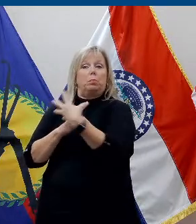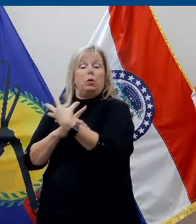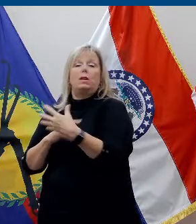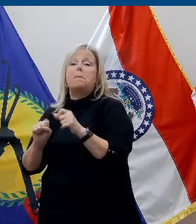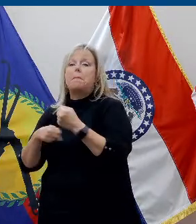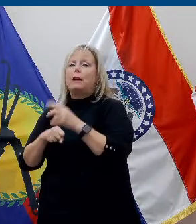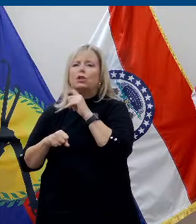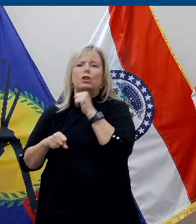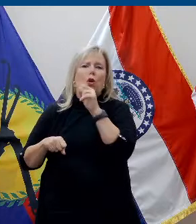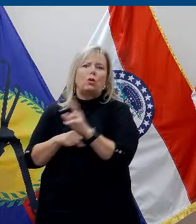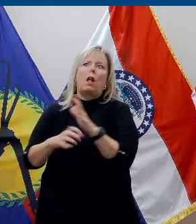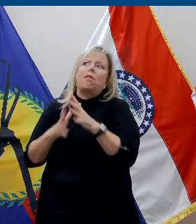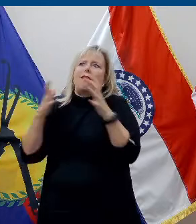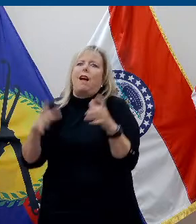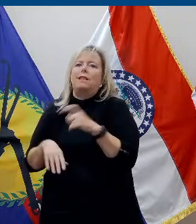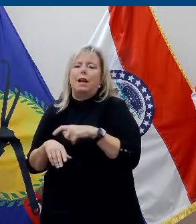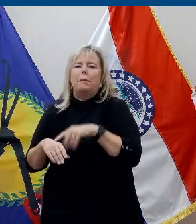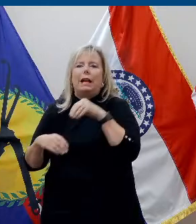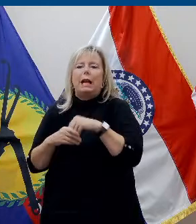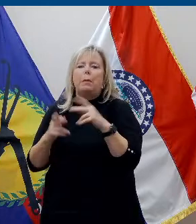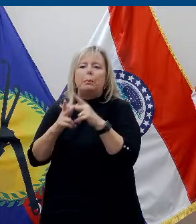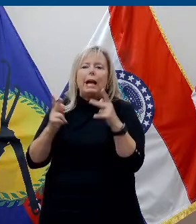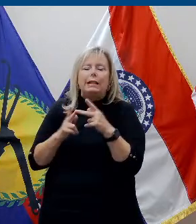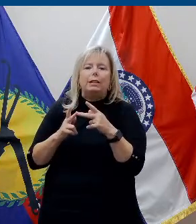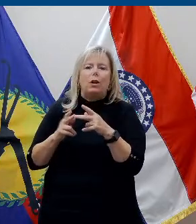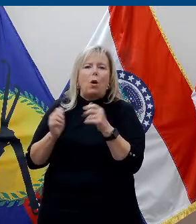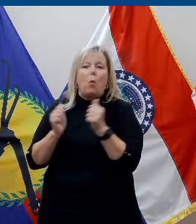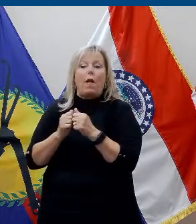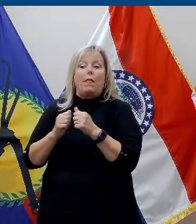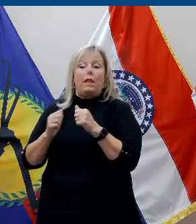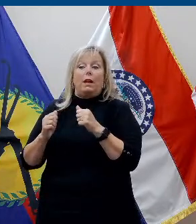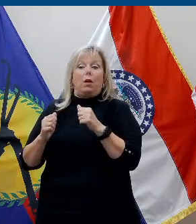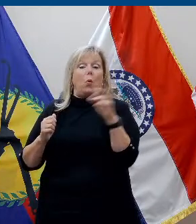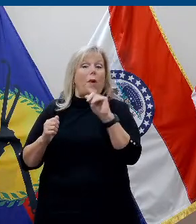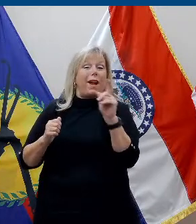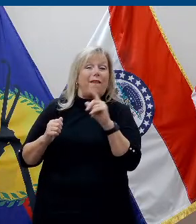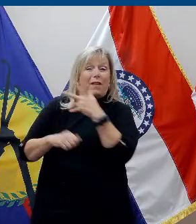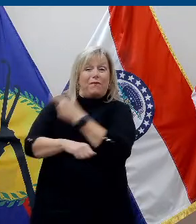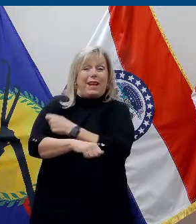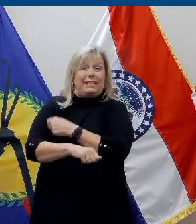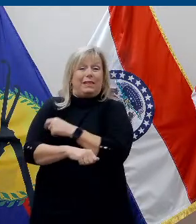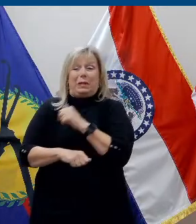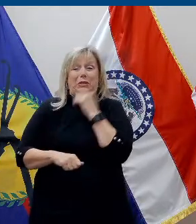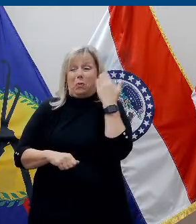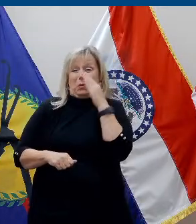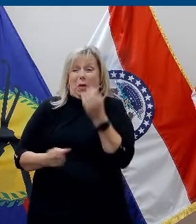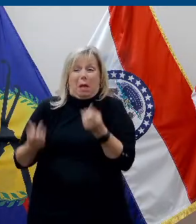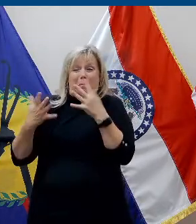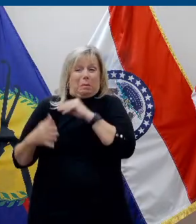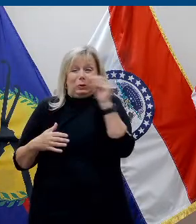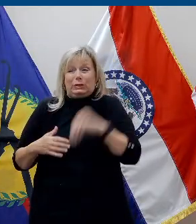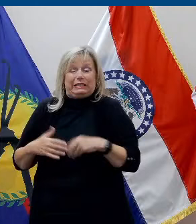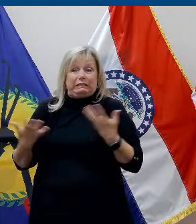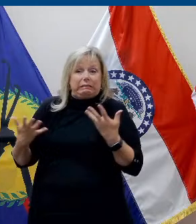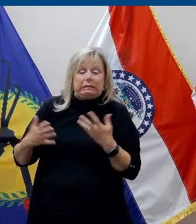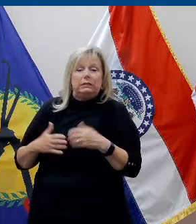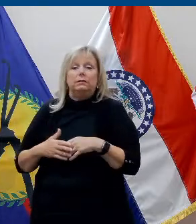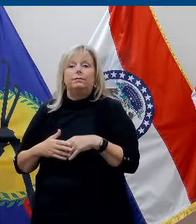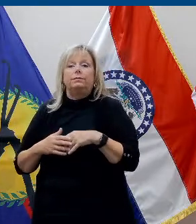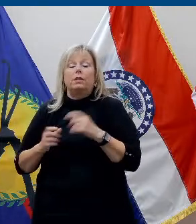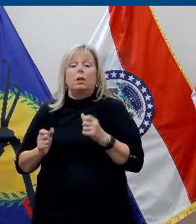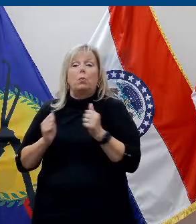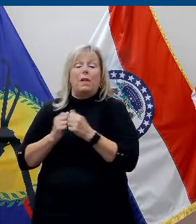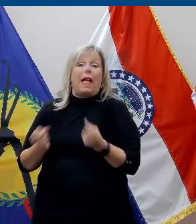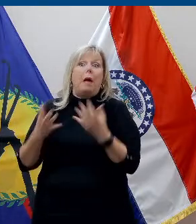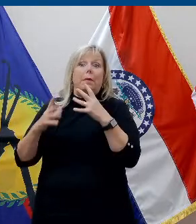are not spending a lot of time in locations with vaccinations where the vaccination status is unclear of several other people. Given the